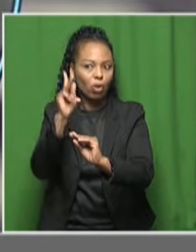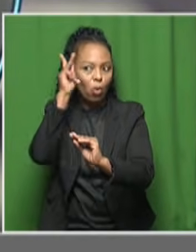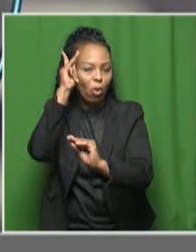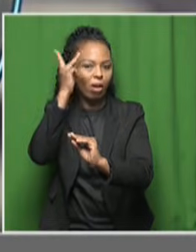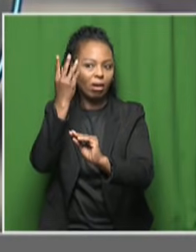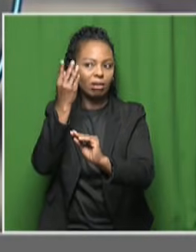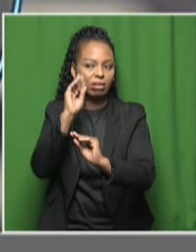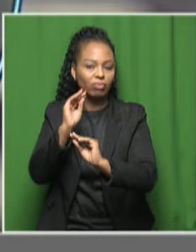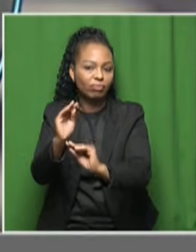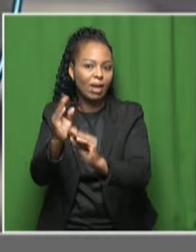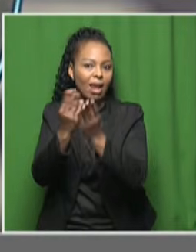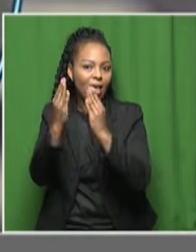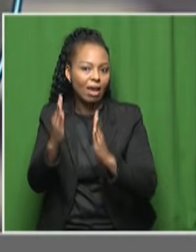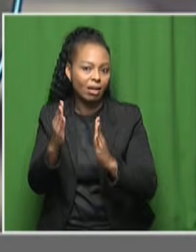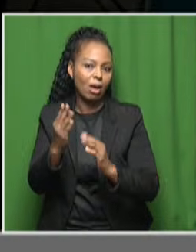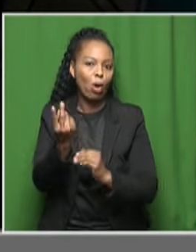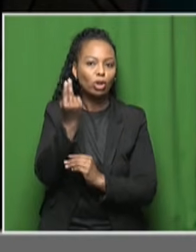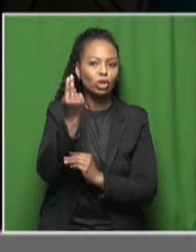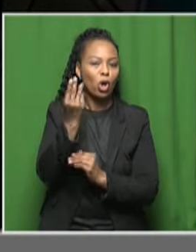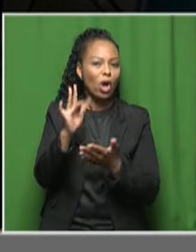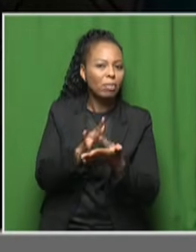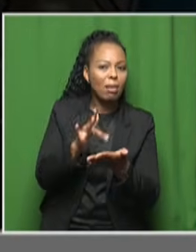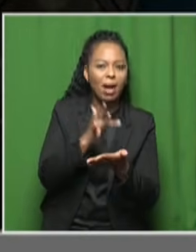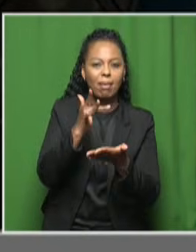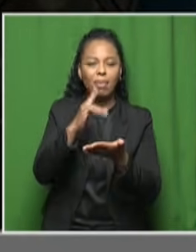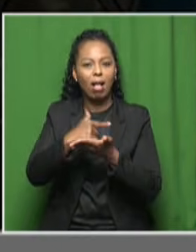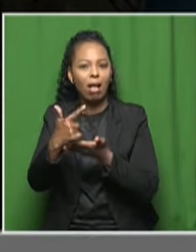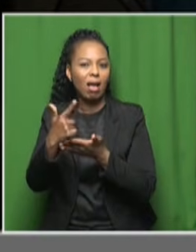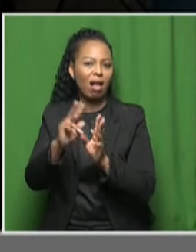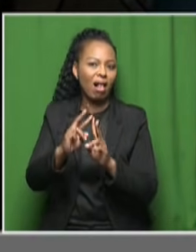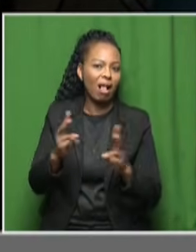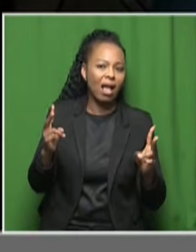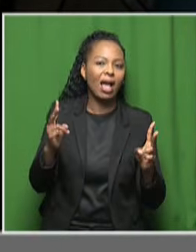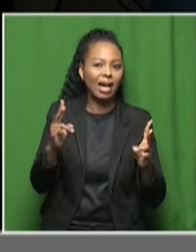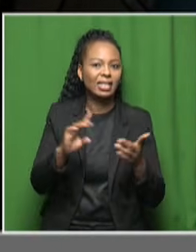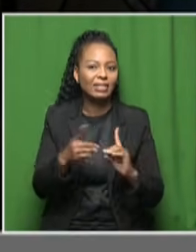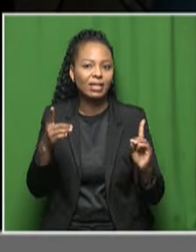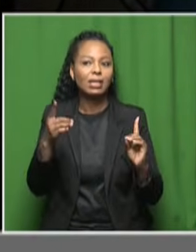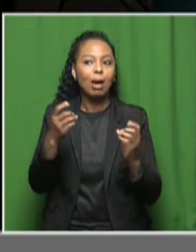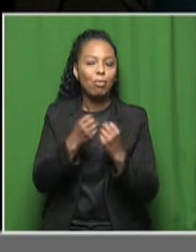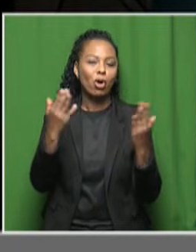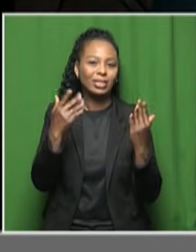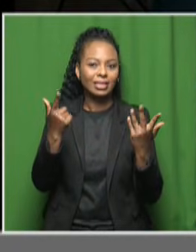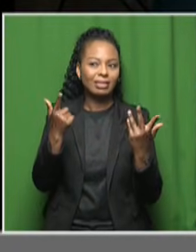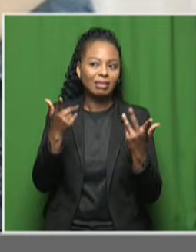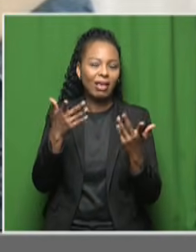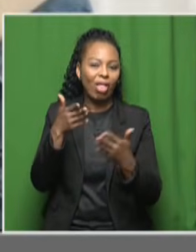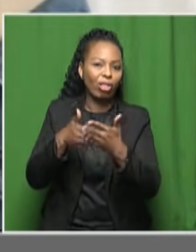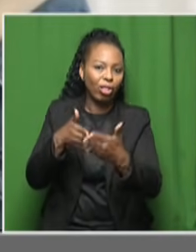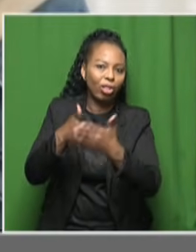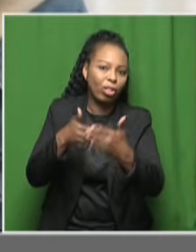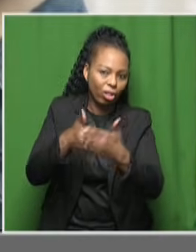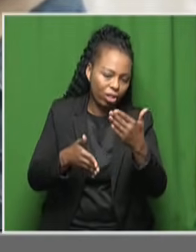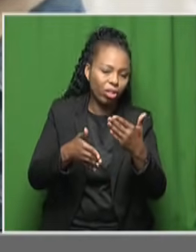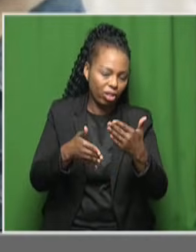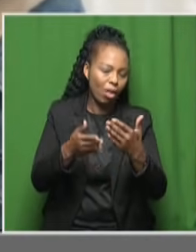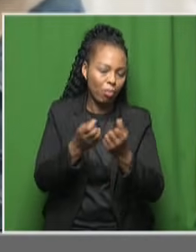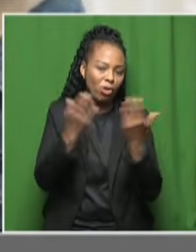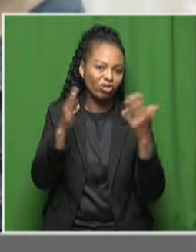lack of access to devices. So it's actually the biggest barrier that South Africa faces, or the South African learners